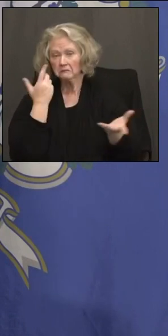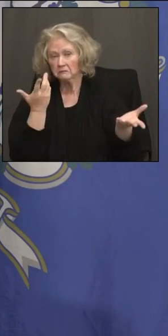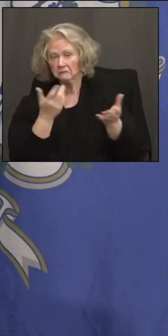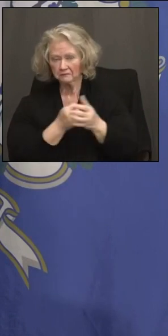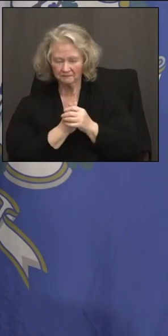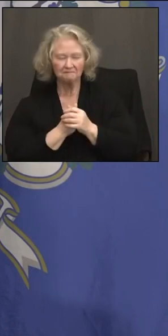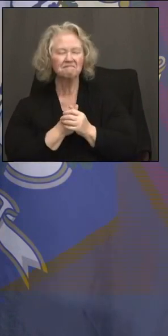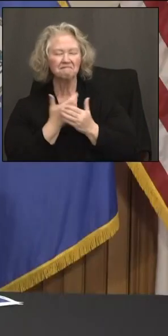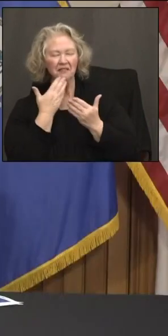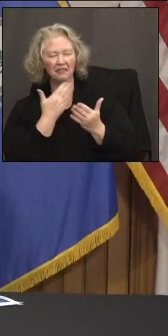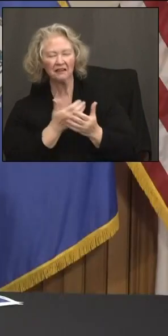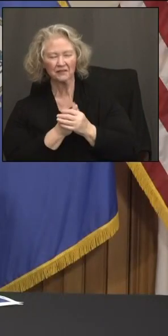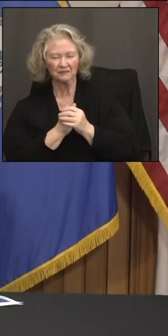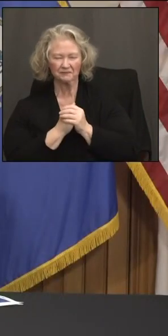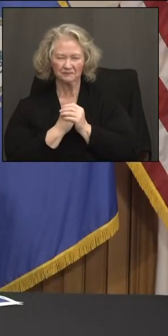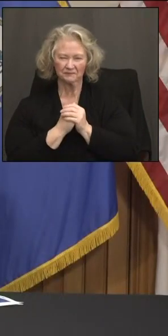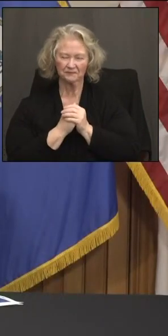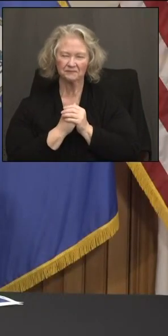Thank you.